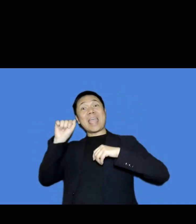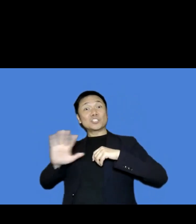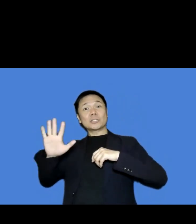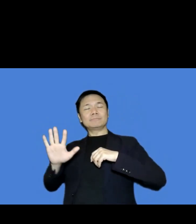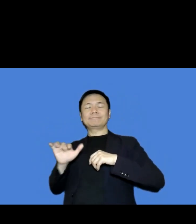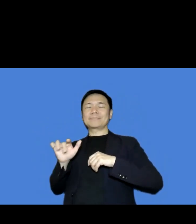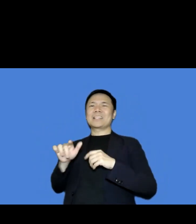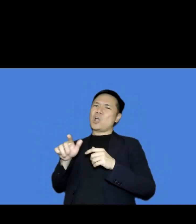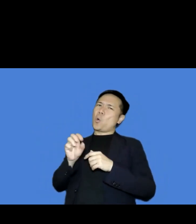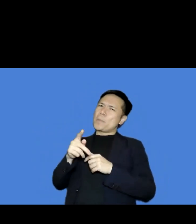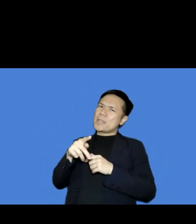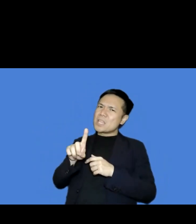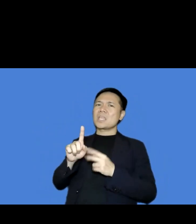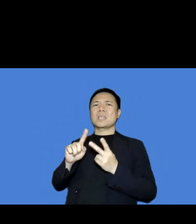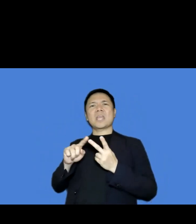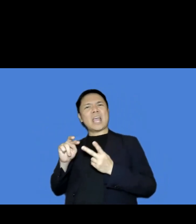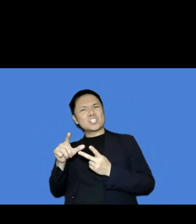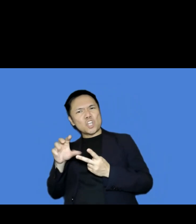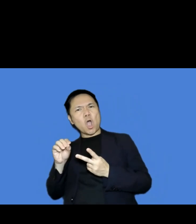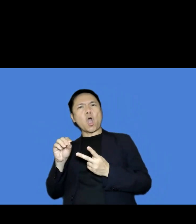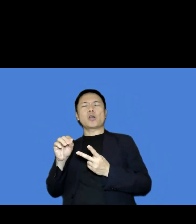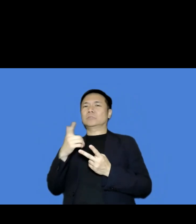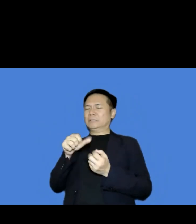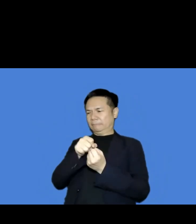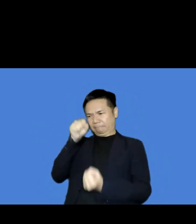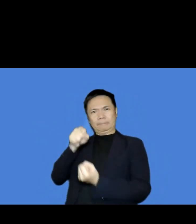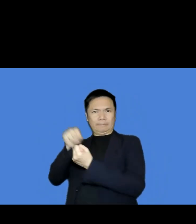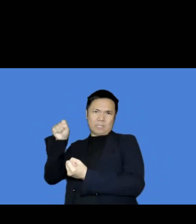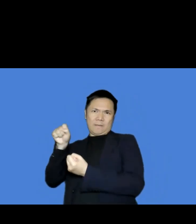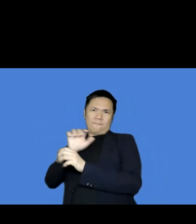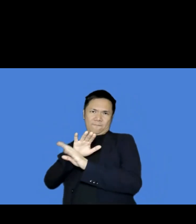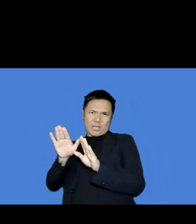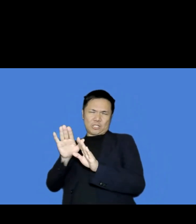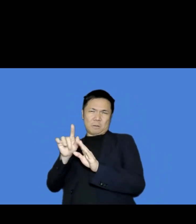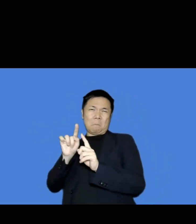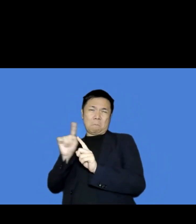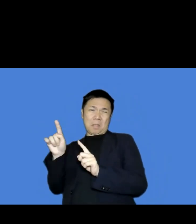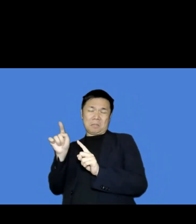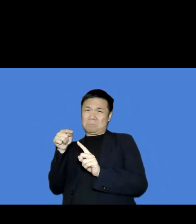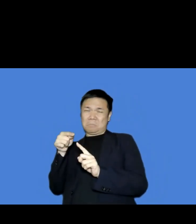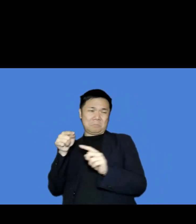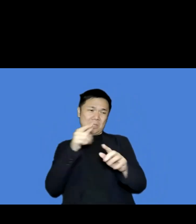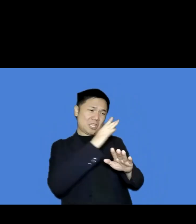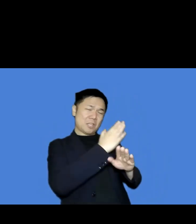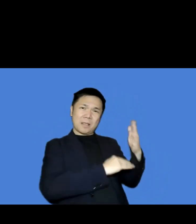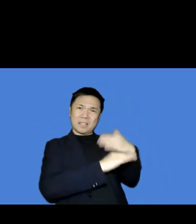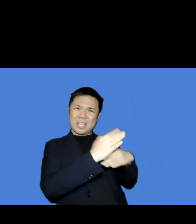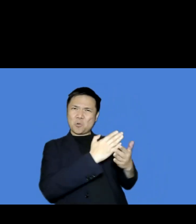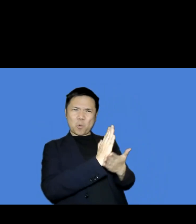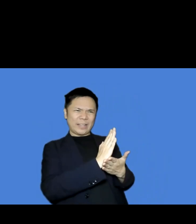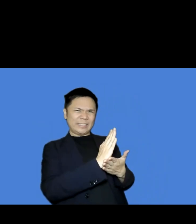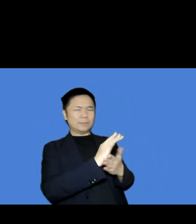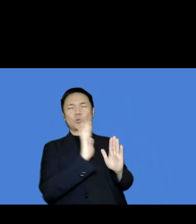and NGOs which are registered but not working directly on disability rights, what can we